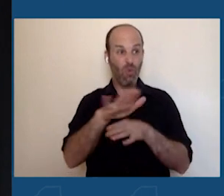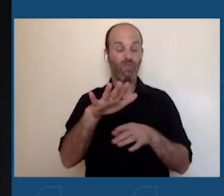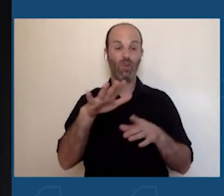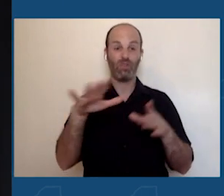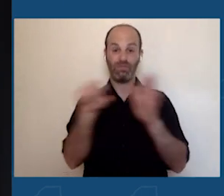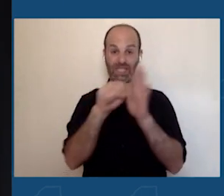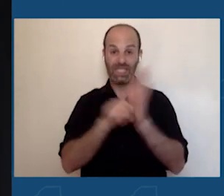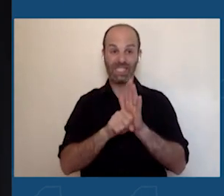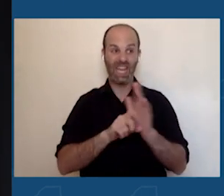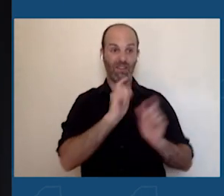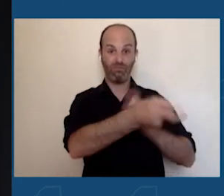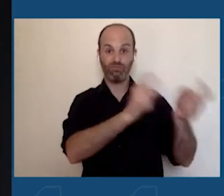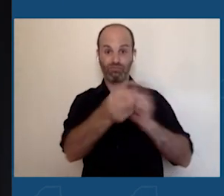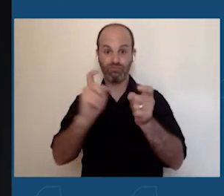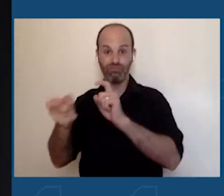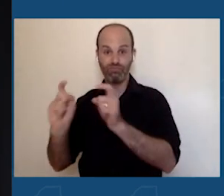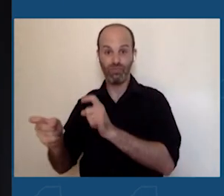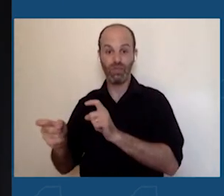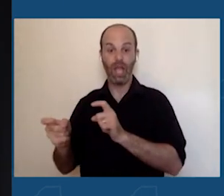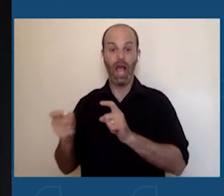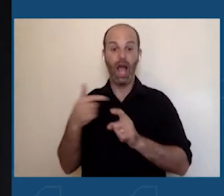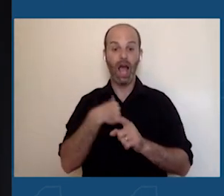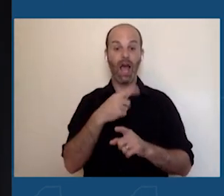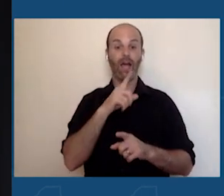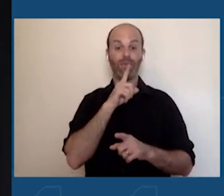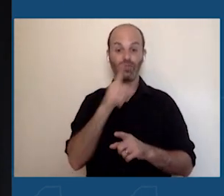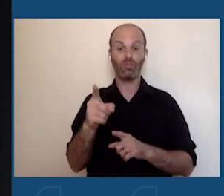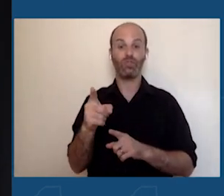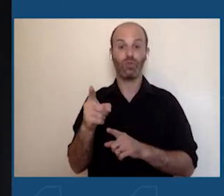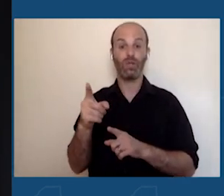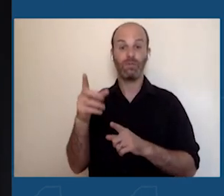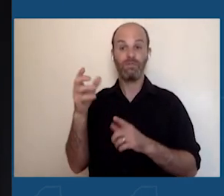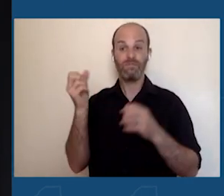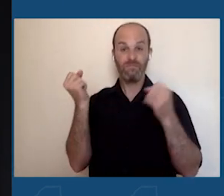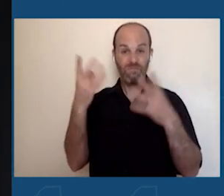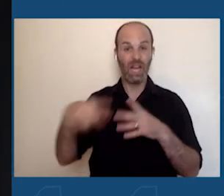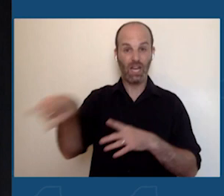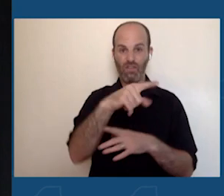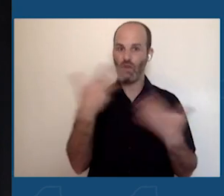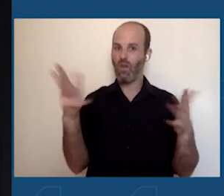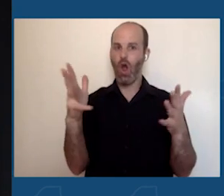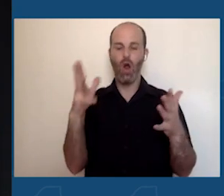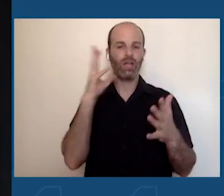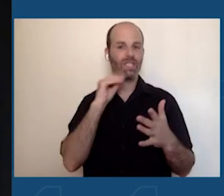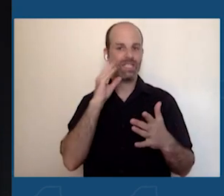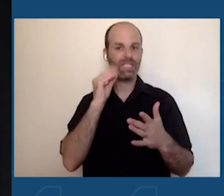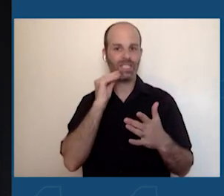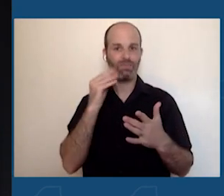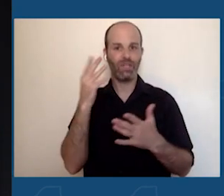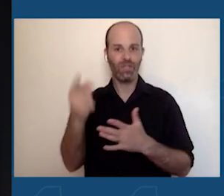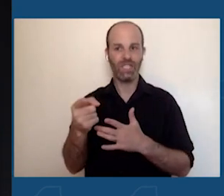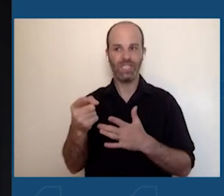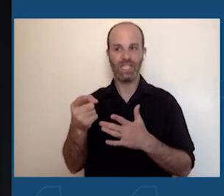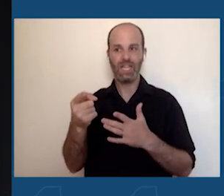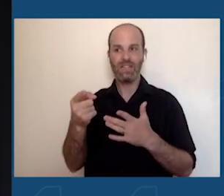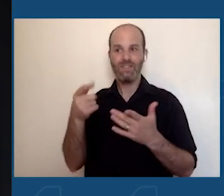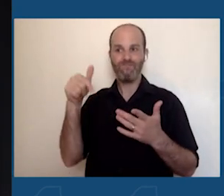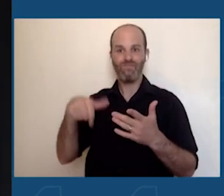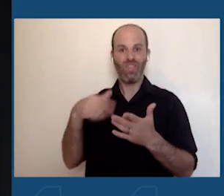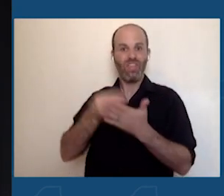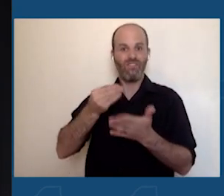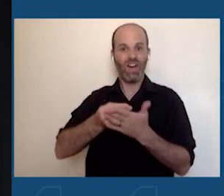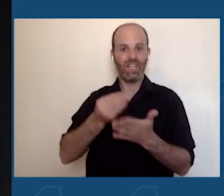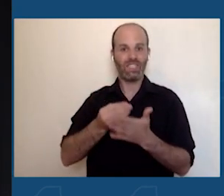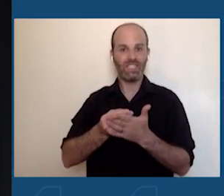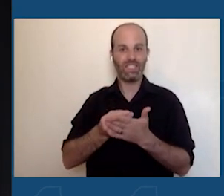here has been touched by something out of the Environmental Protection Fund. It's an incredibly important asset, which when I started this job was about $136